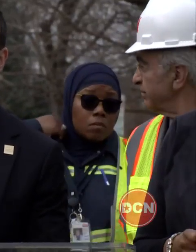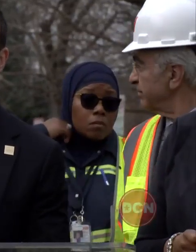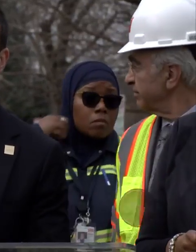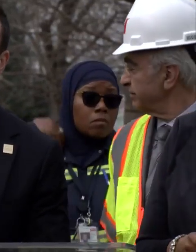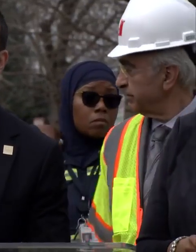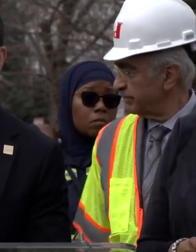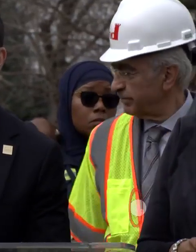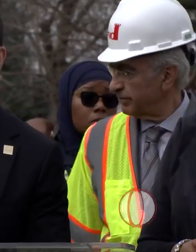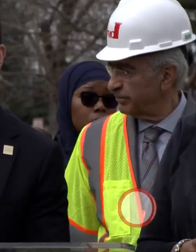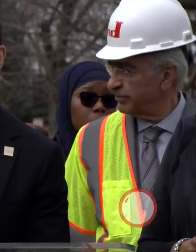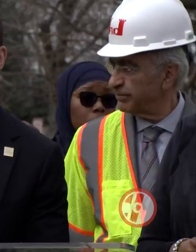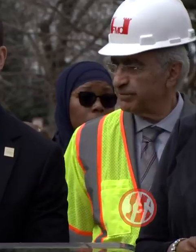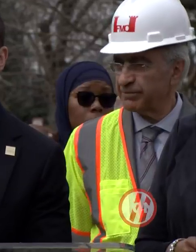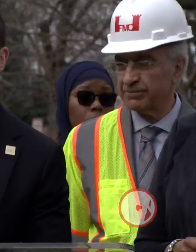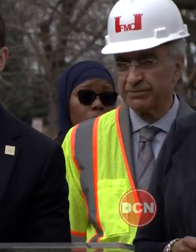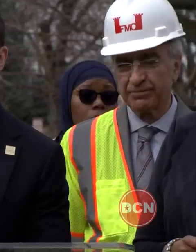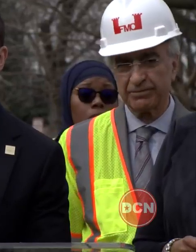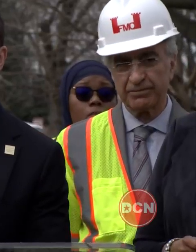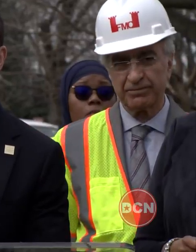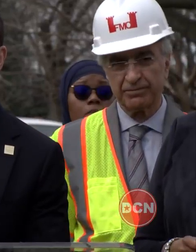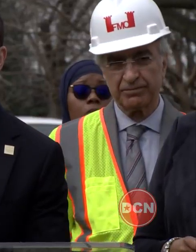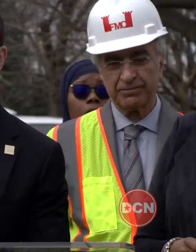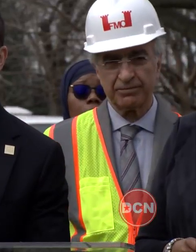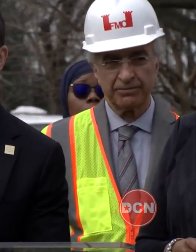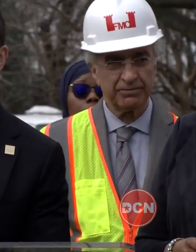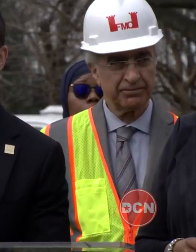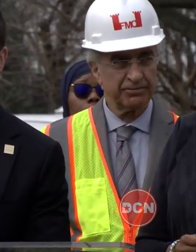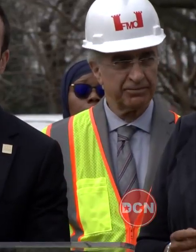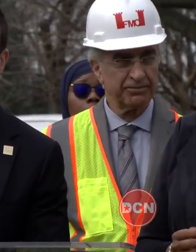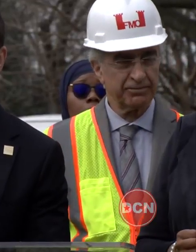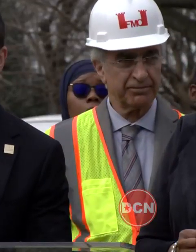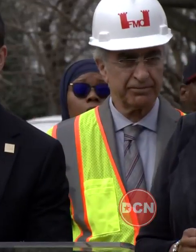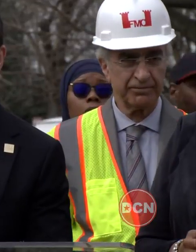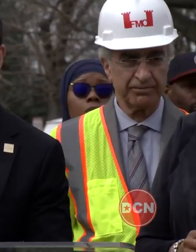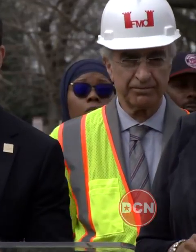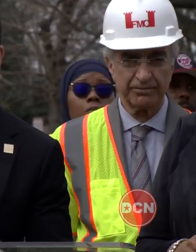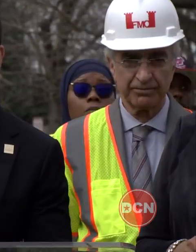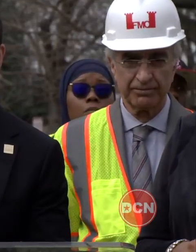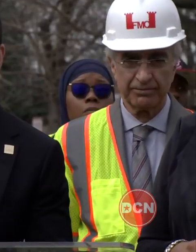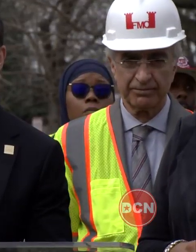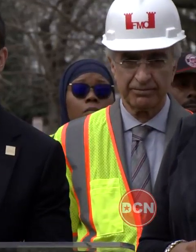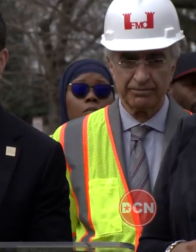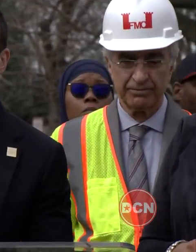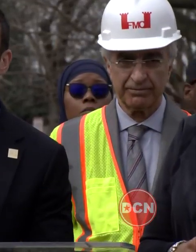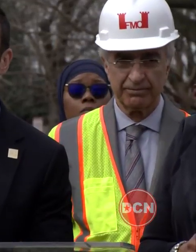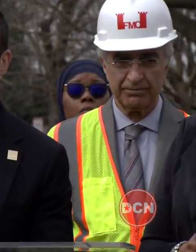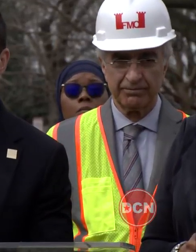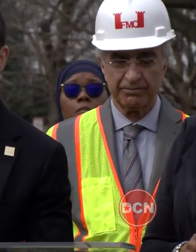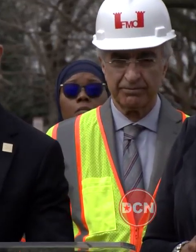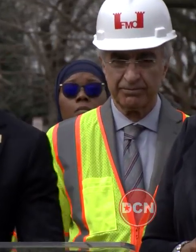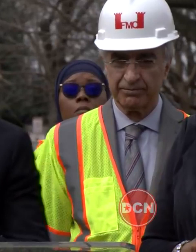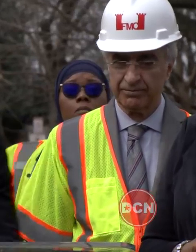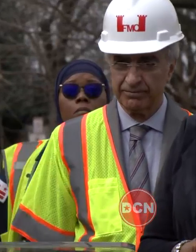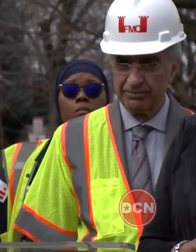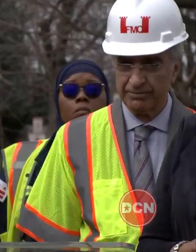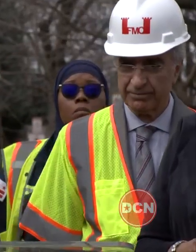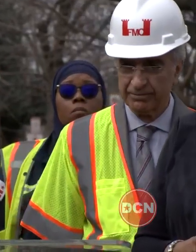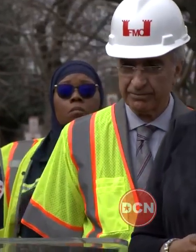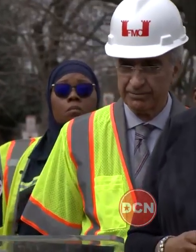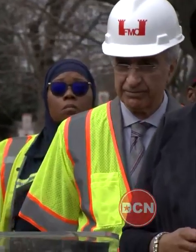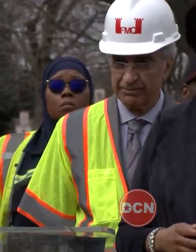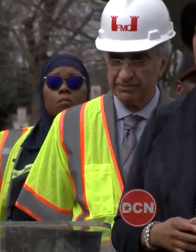monitoring very closely the rate at which we're filling them to ensure that we will get to all of them in as quick of a time frame as we can.